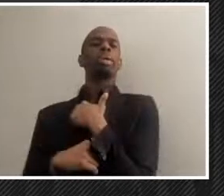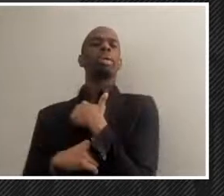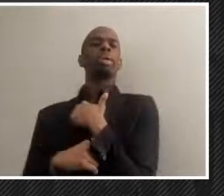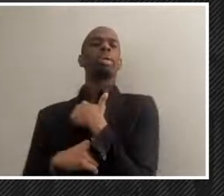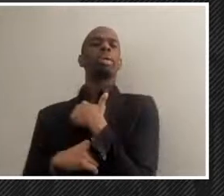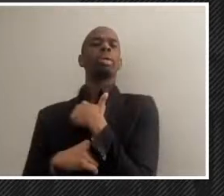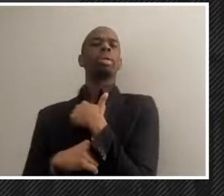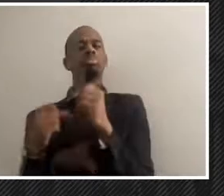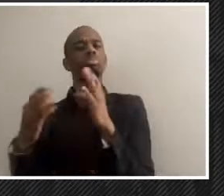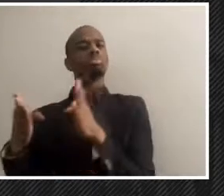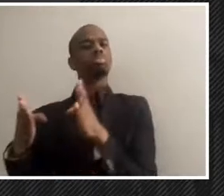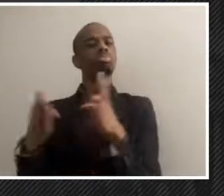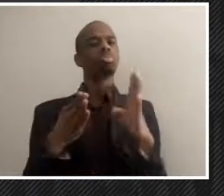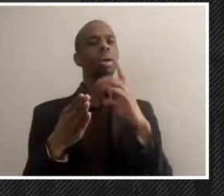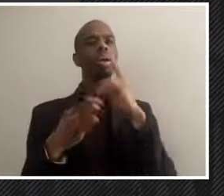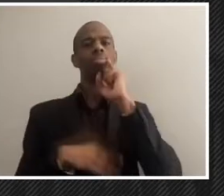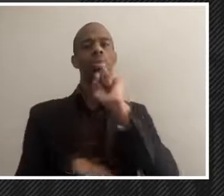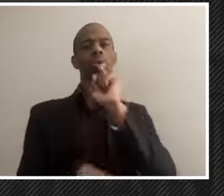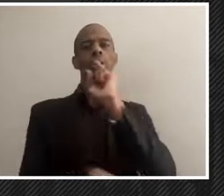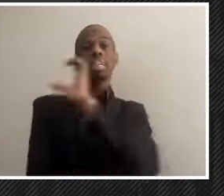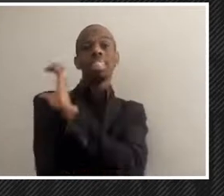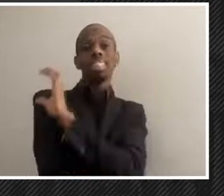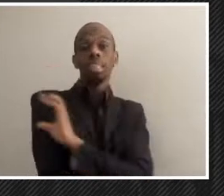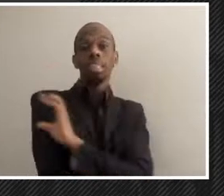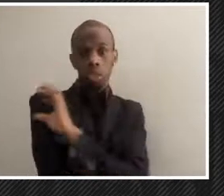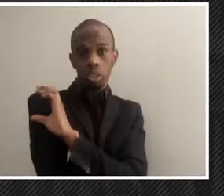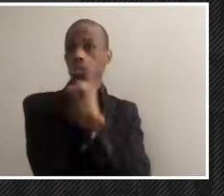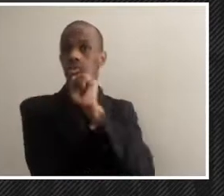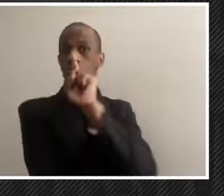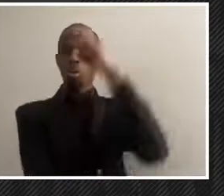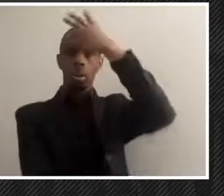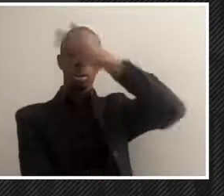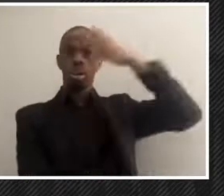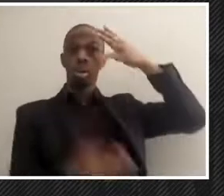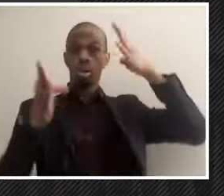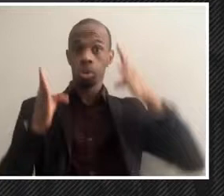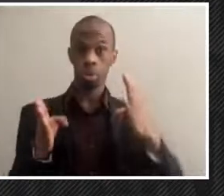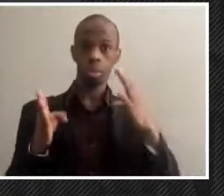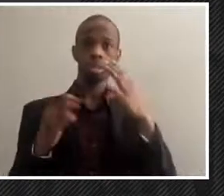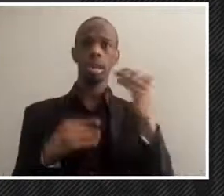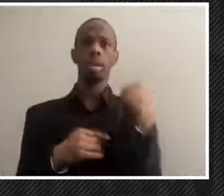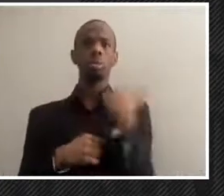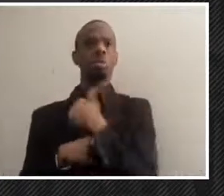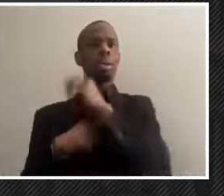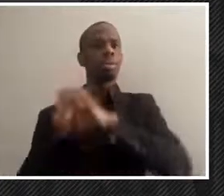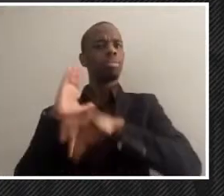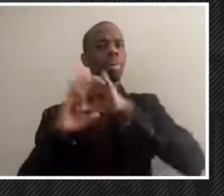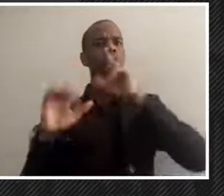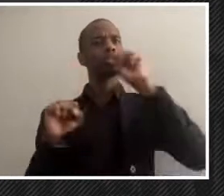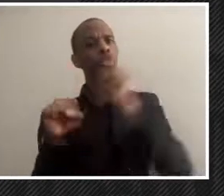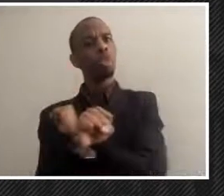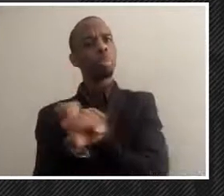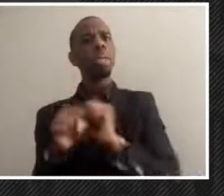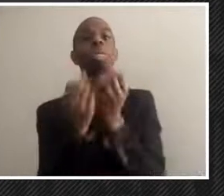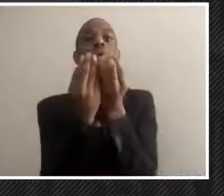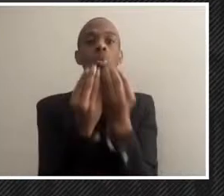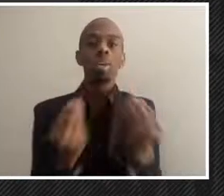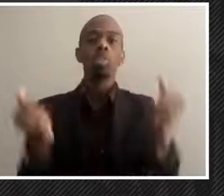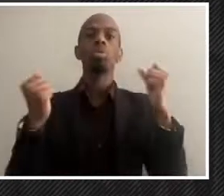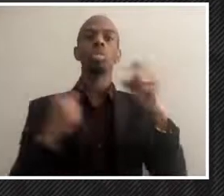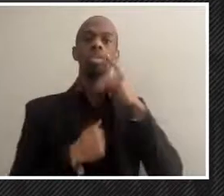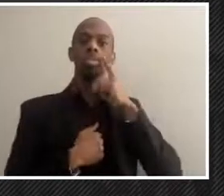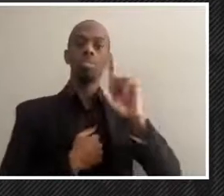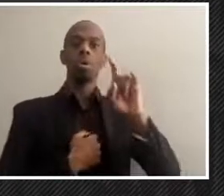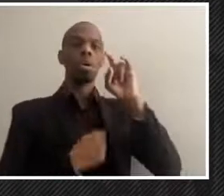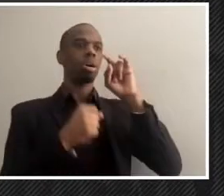start looking at real resolution and opportunity in ending mass incarceration. I'm just throwing some things out here, but